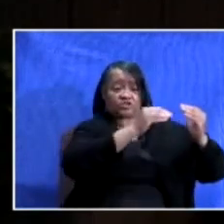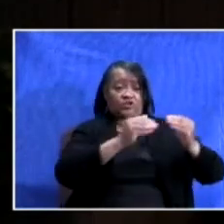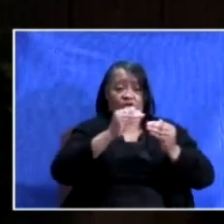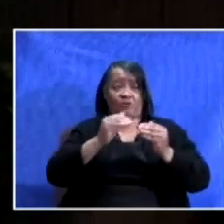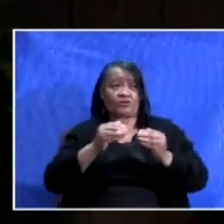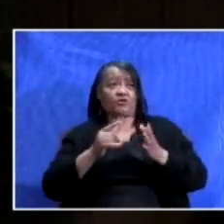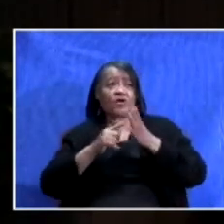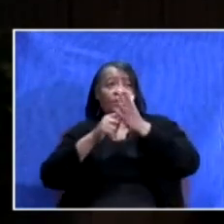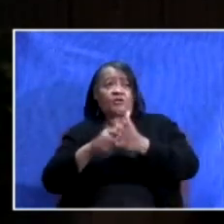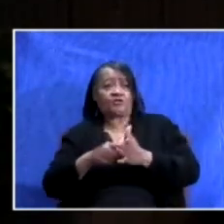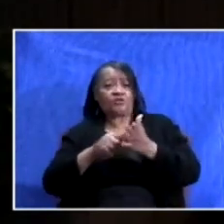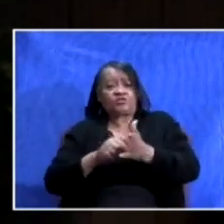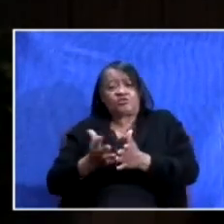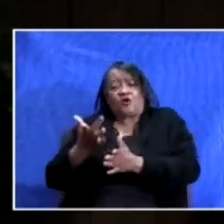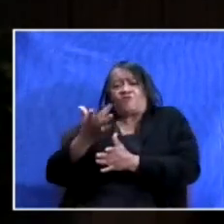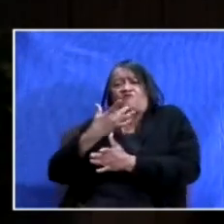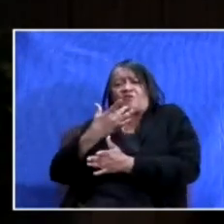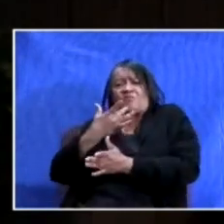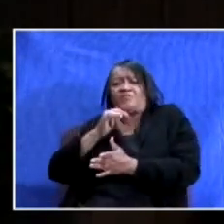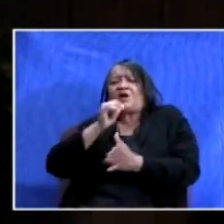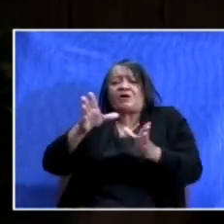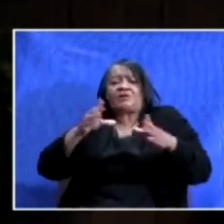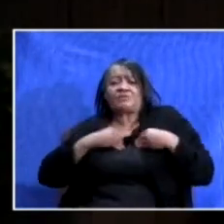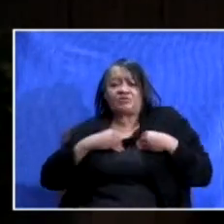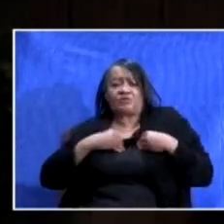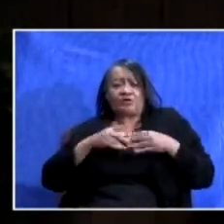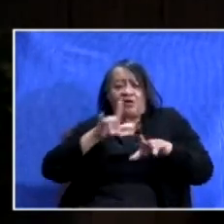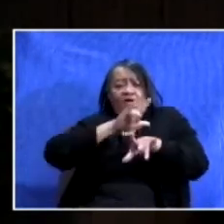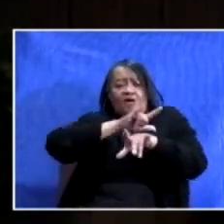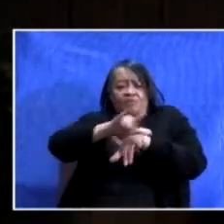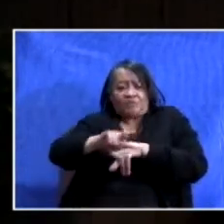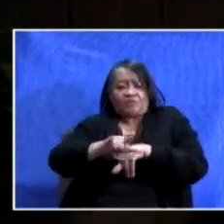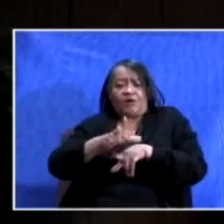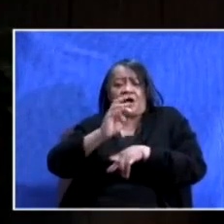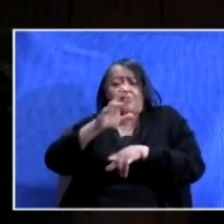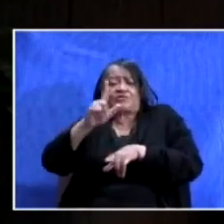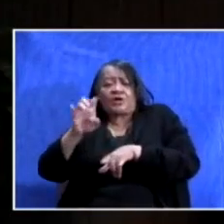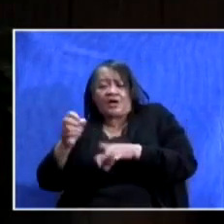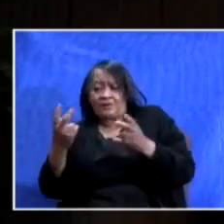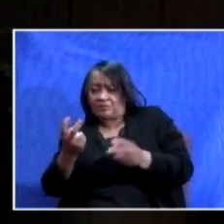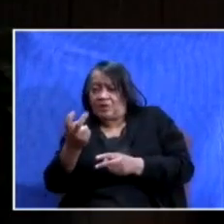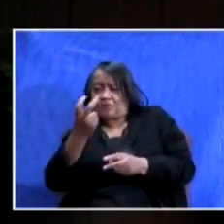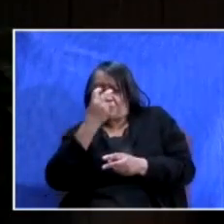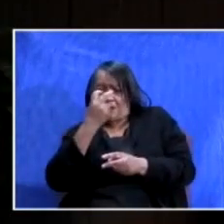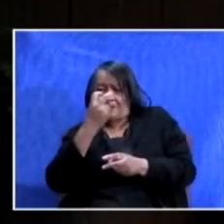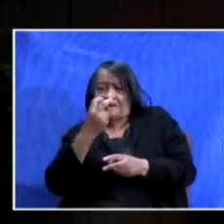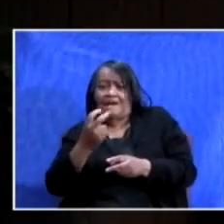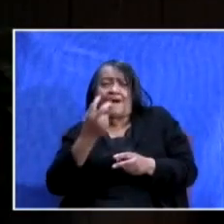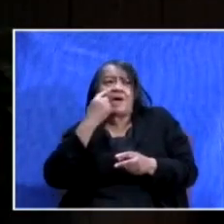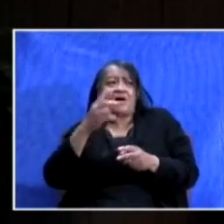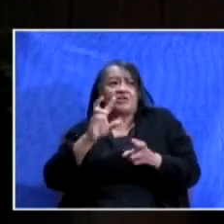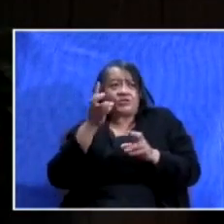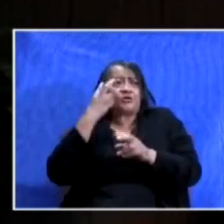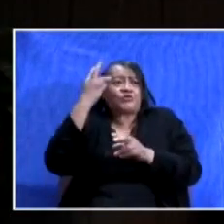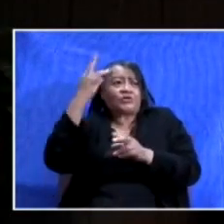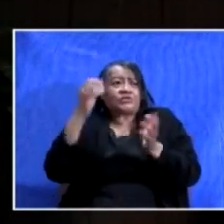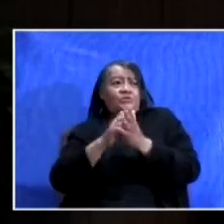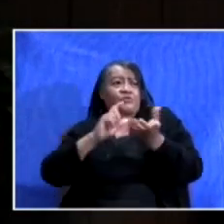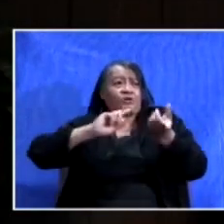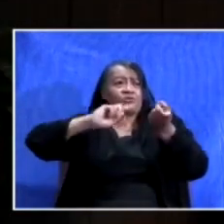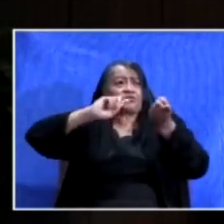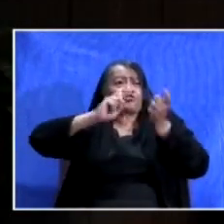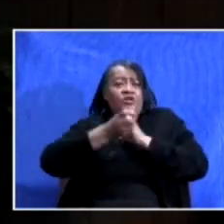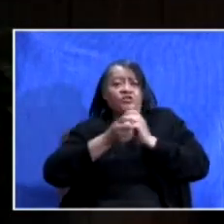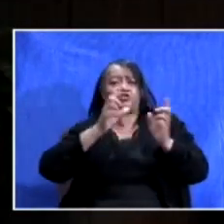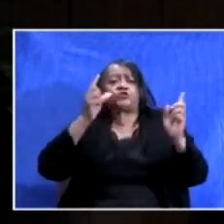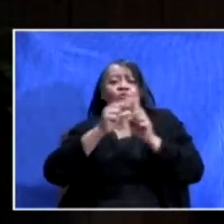or show partiality. Do not accept a bribe, for a bribe blinds the eyes of the wise and twists the